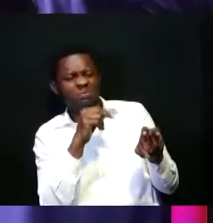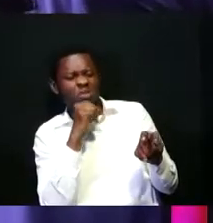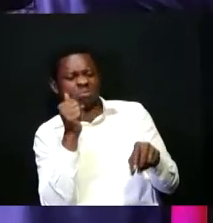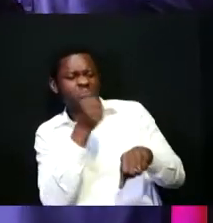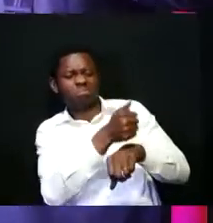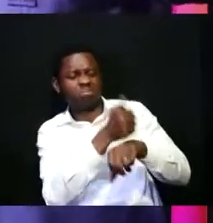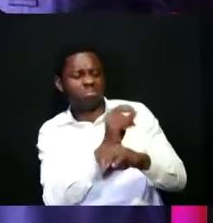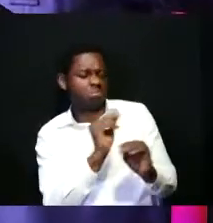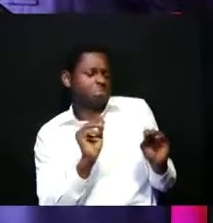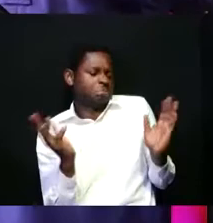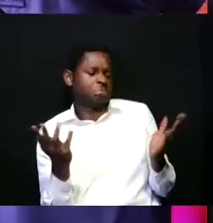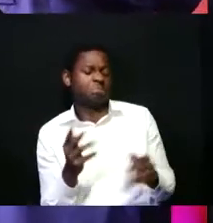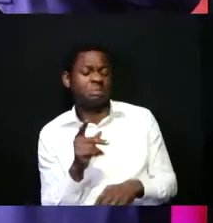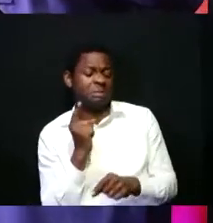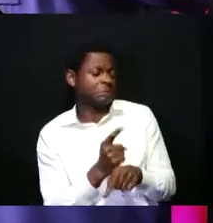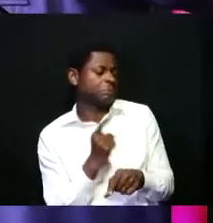But